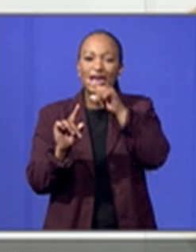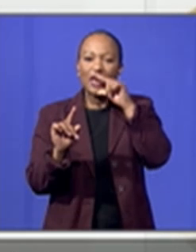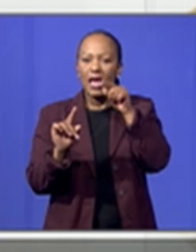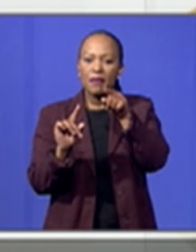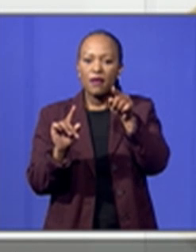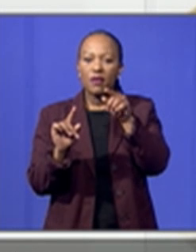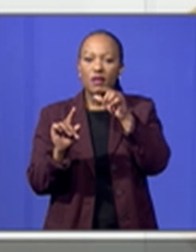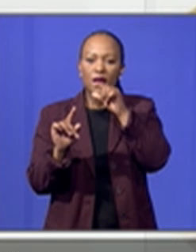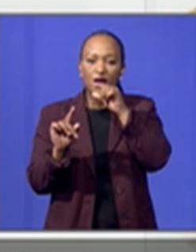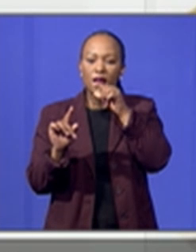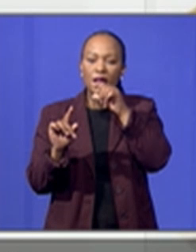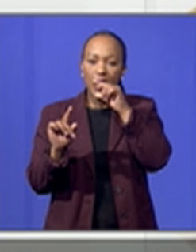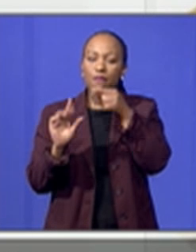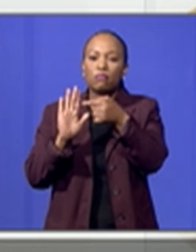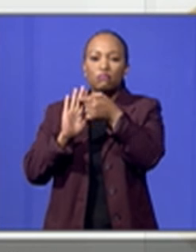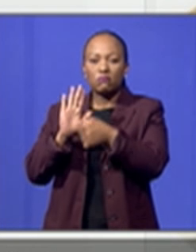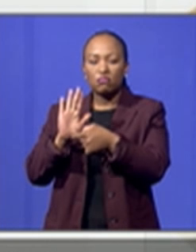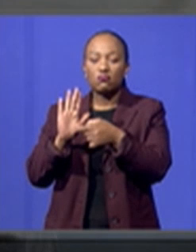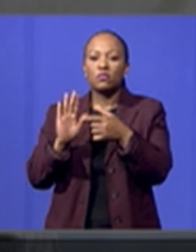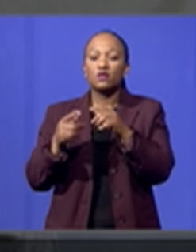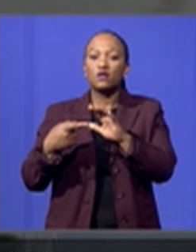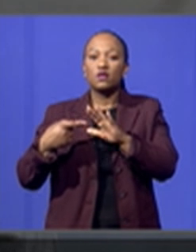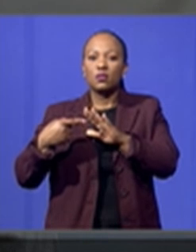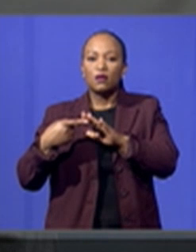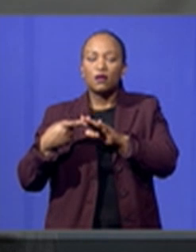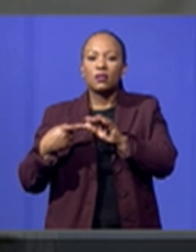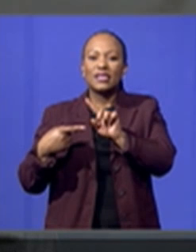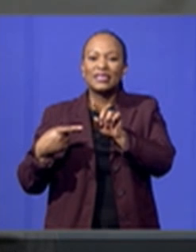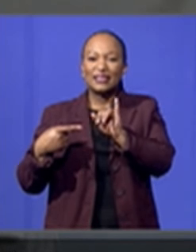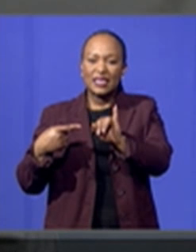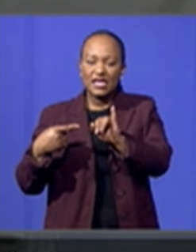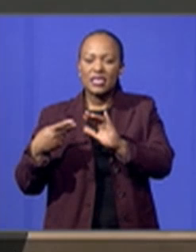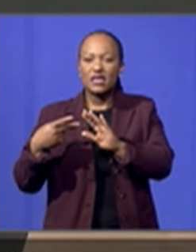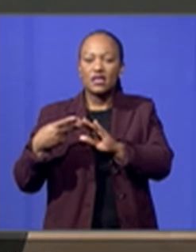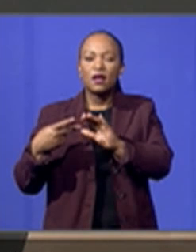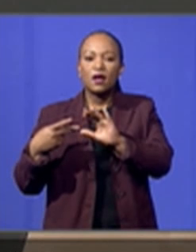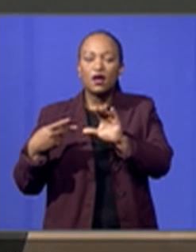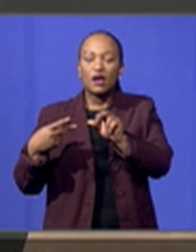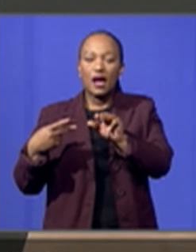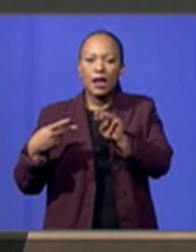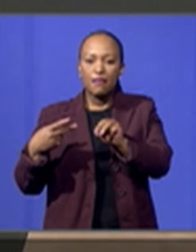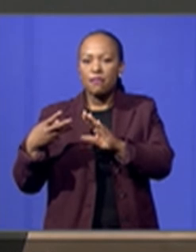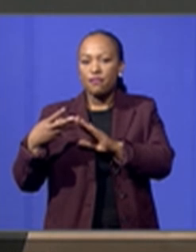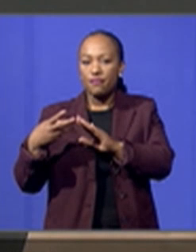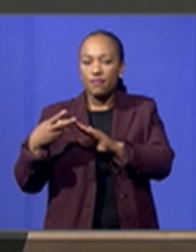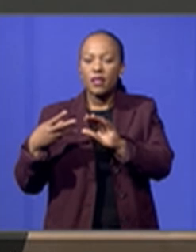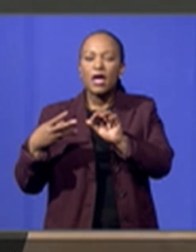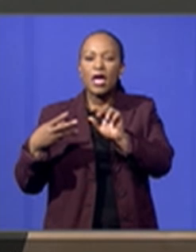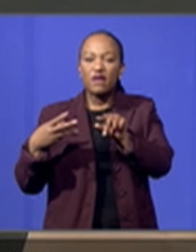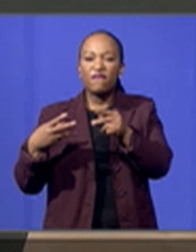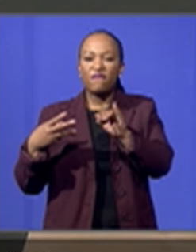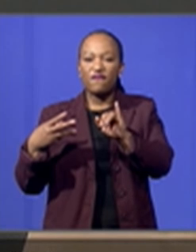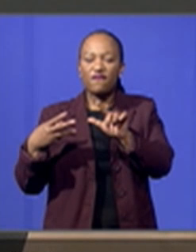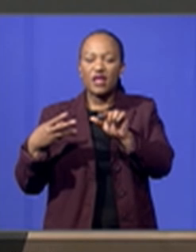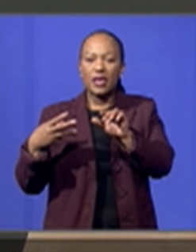a itsisitsweng kwa ditheetsong. Ona a akaretsa Zinxumalo, Solomon Karim, ga mmogo le Kyle Phillips, yo e